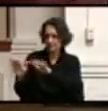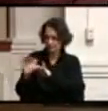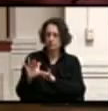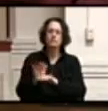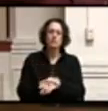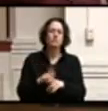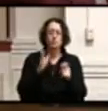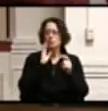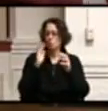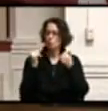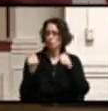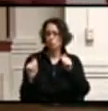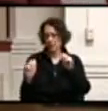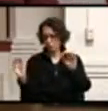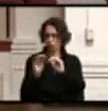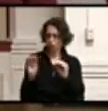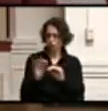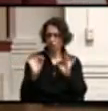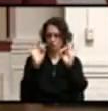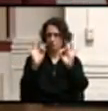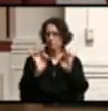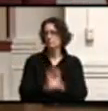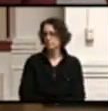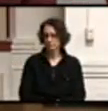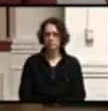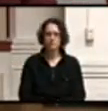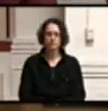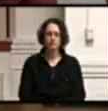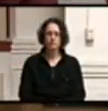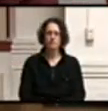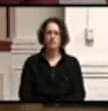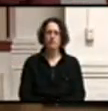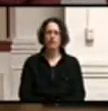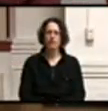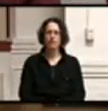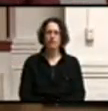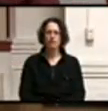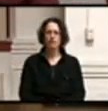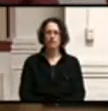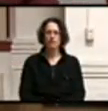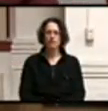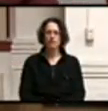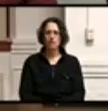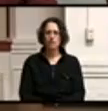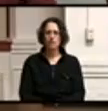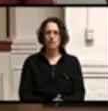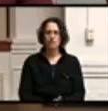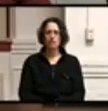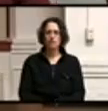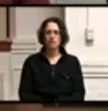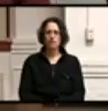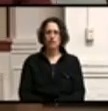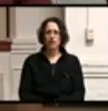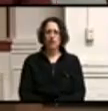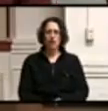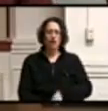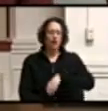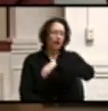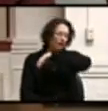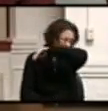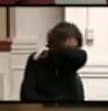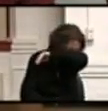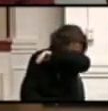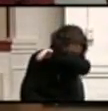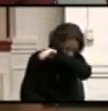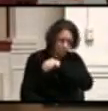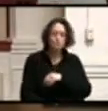we'll finesse it and try to make it work. That's the goal. We, as Steve said to the committee last time, we will not present you a project that's over budget,